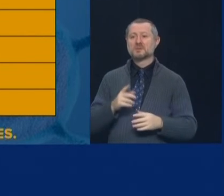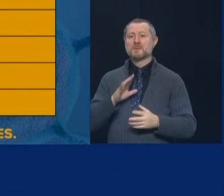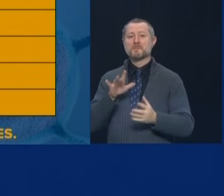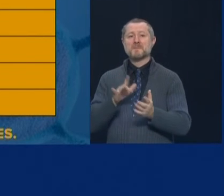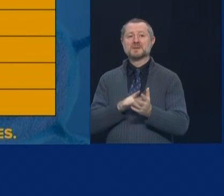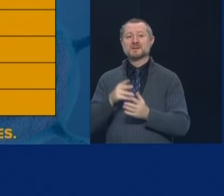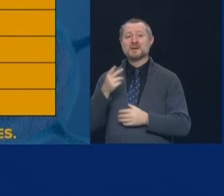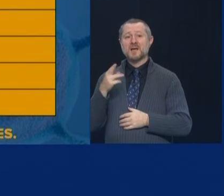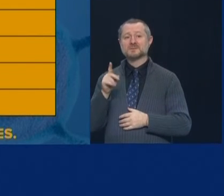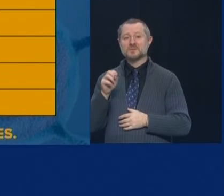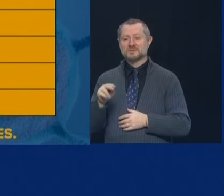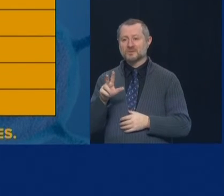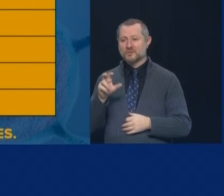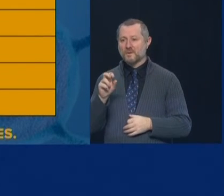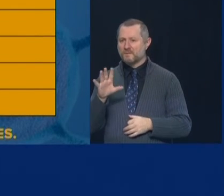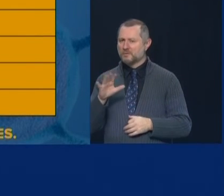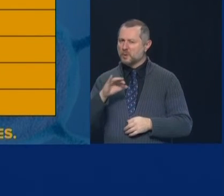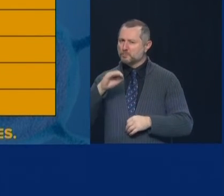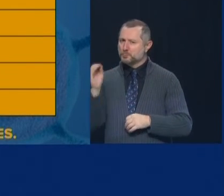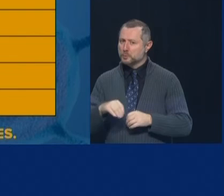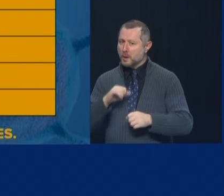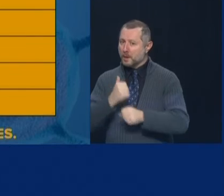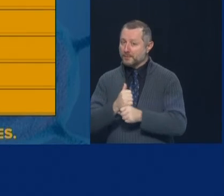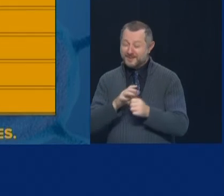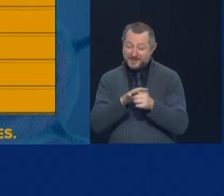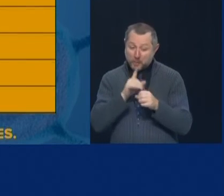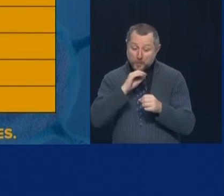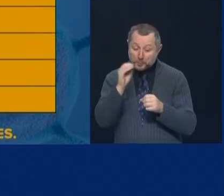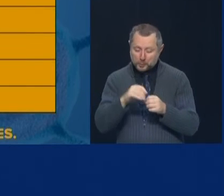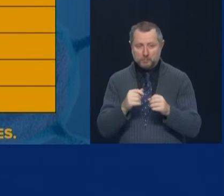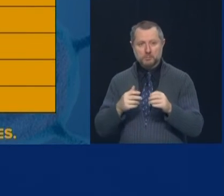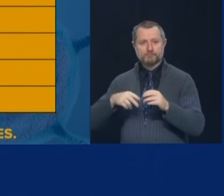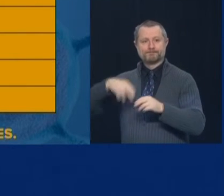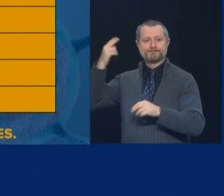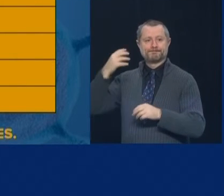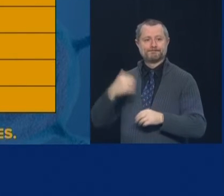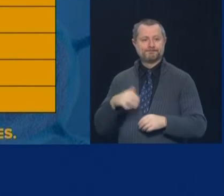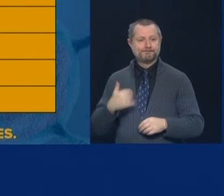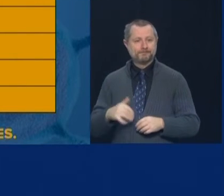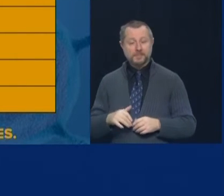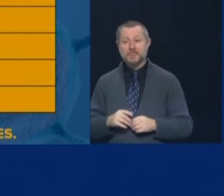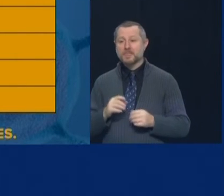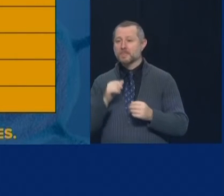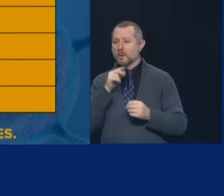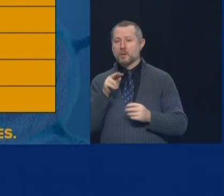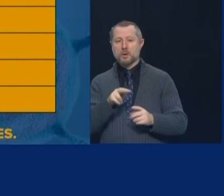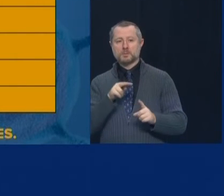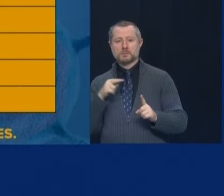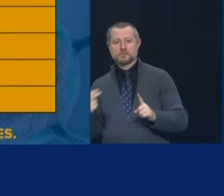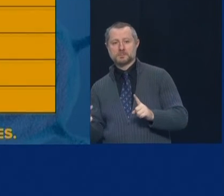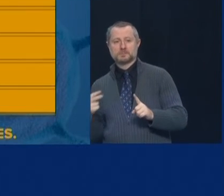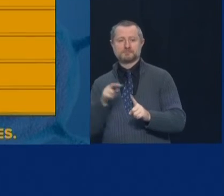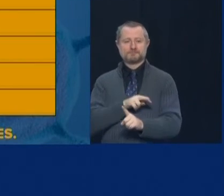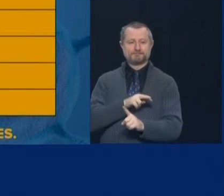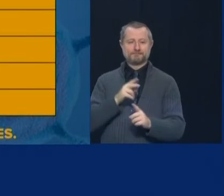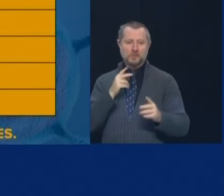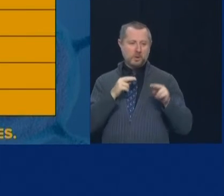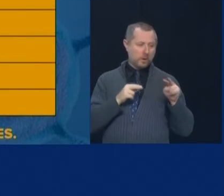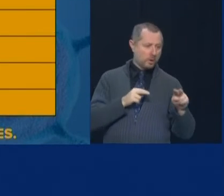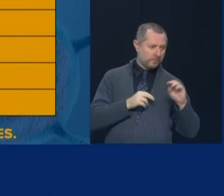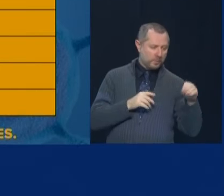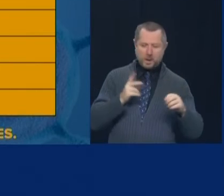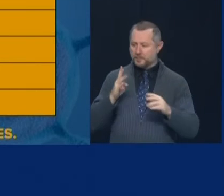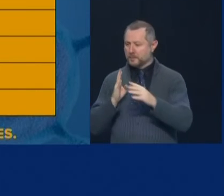population. And it's important to see it both ways because, remember,